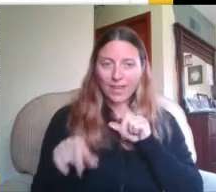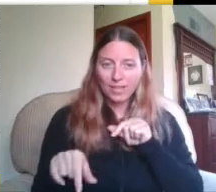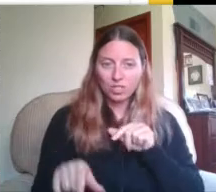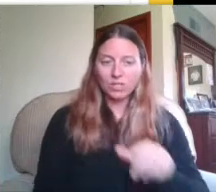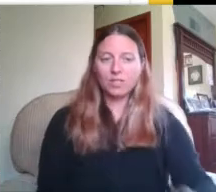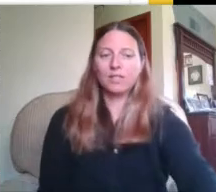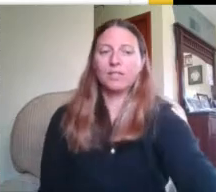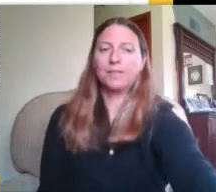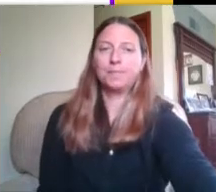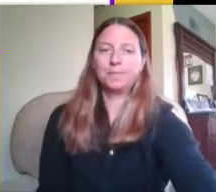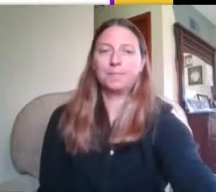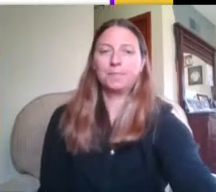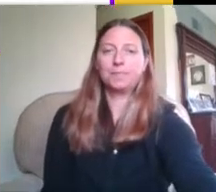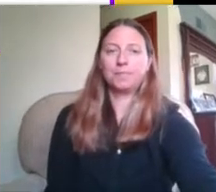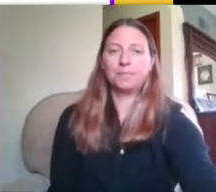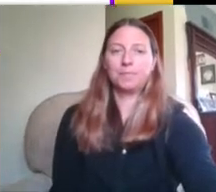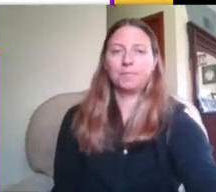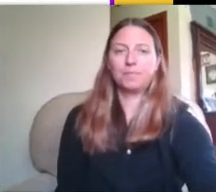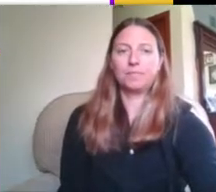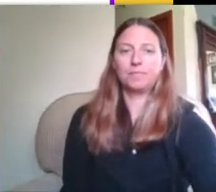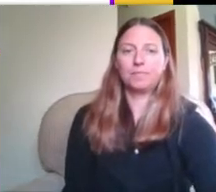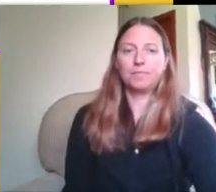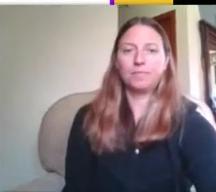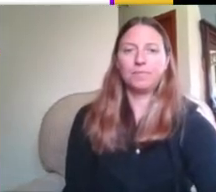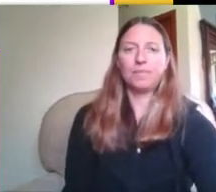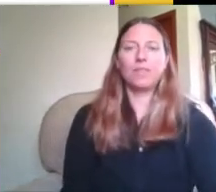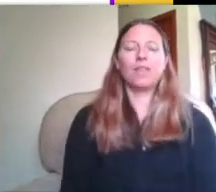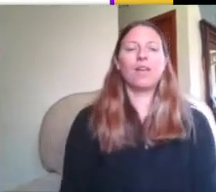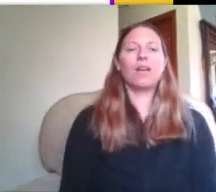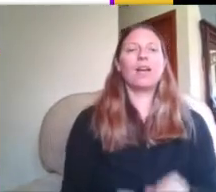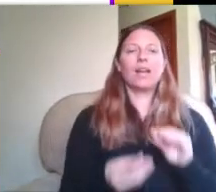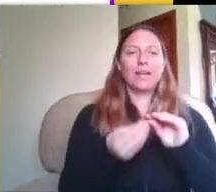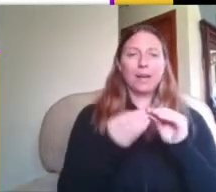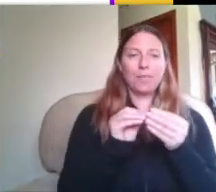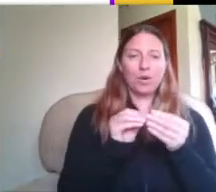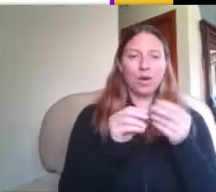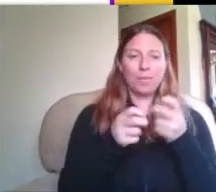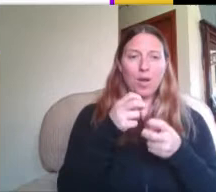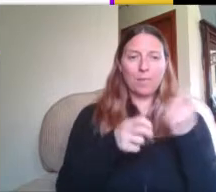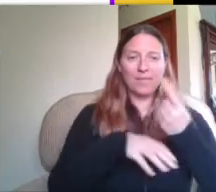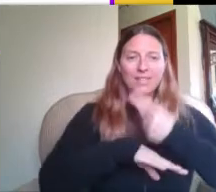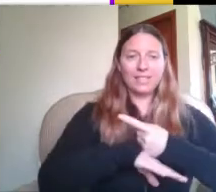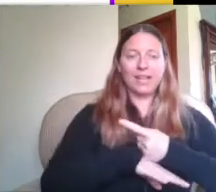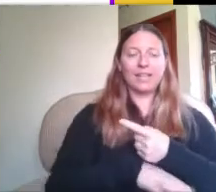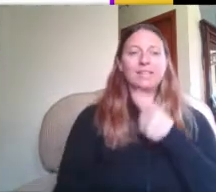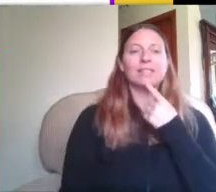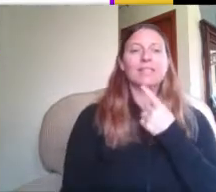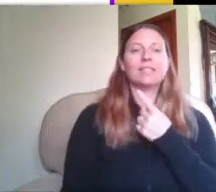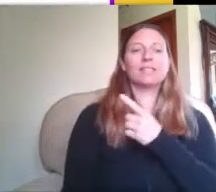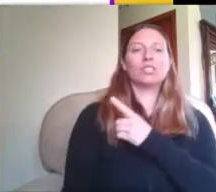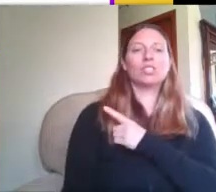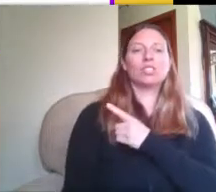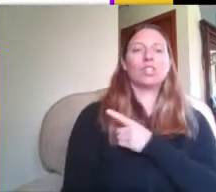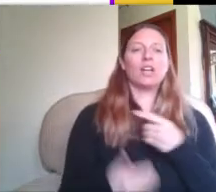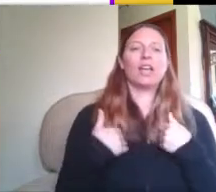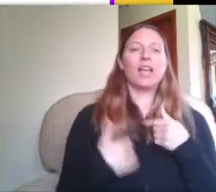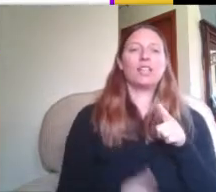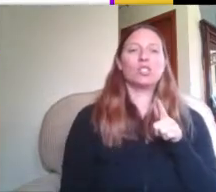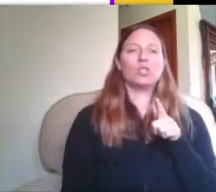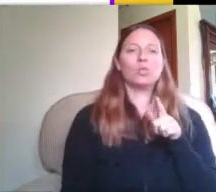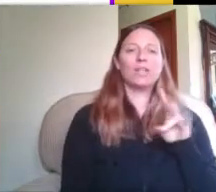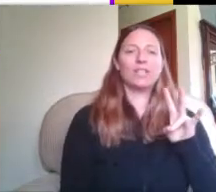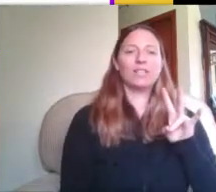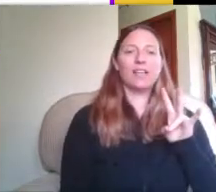Our numeracy problem for the day says, Donna has 27 roses to divide evenly among